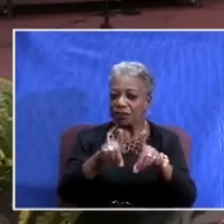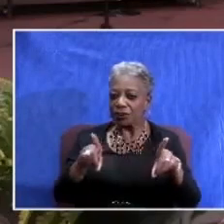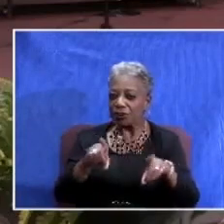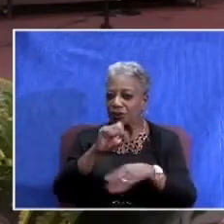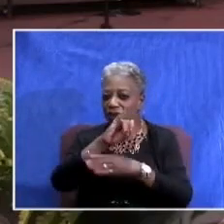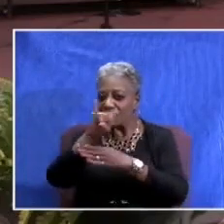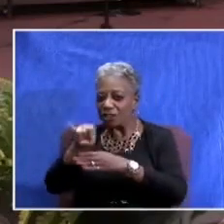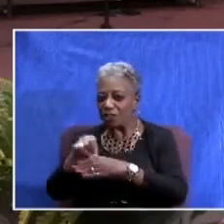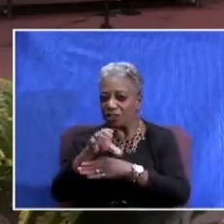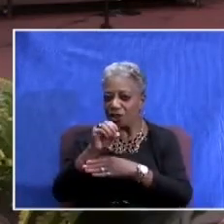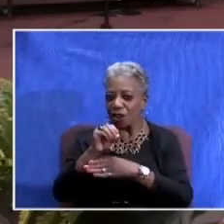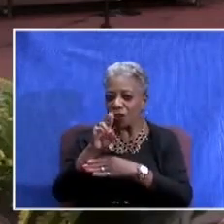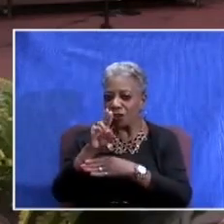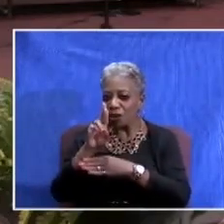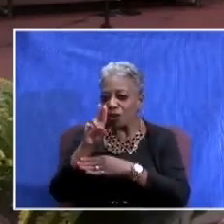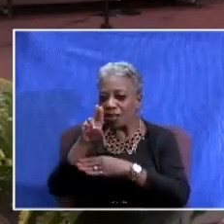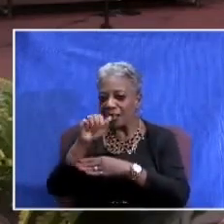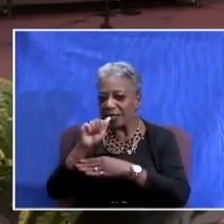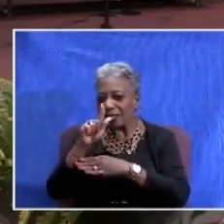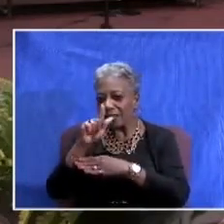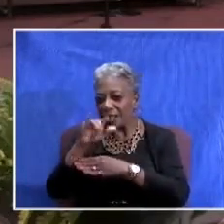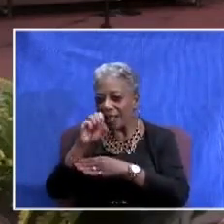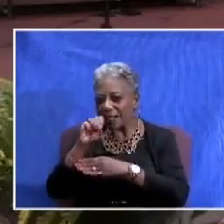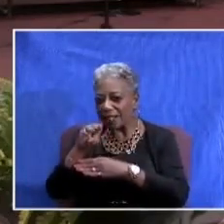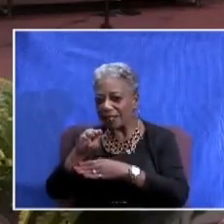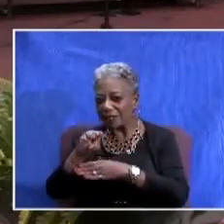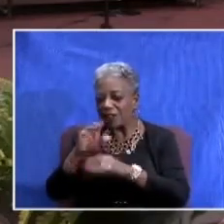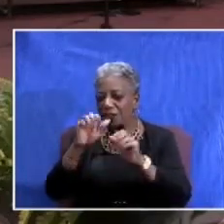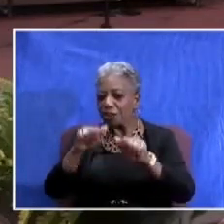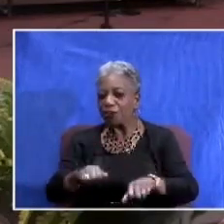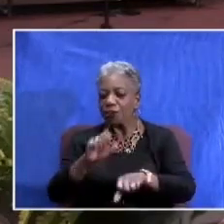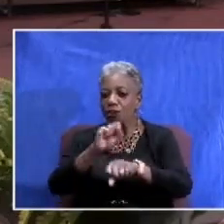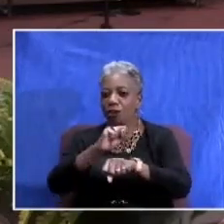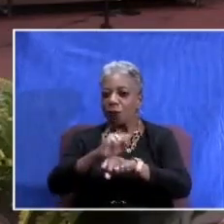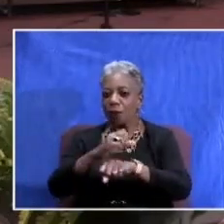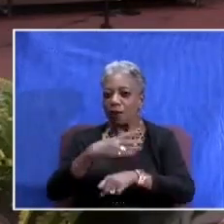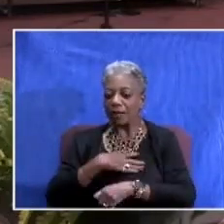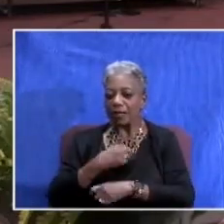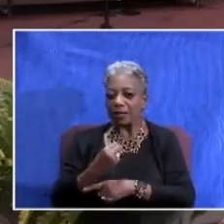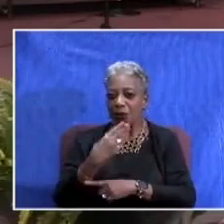work in a white-dominated industry.